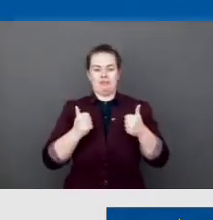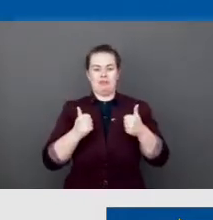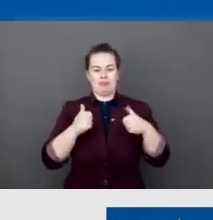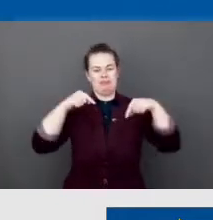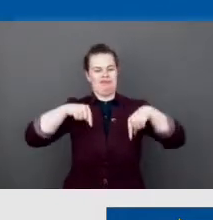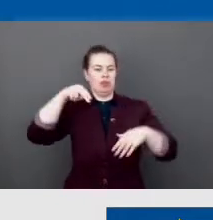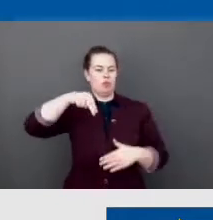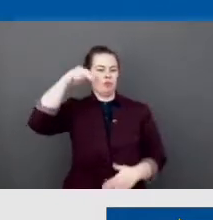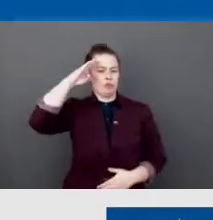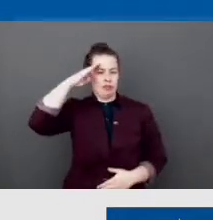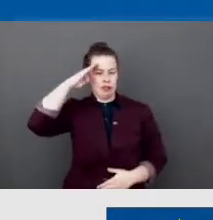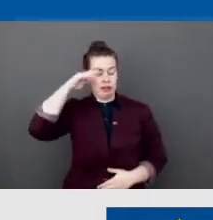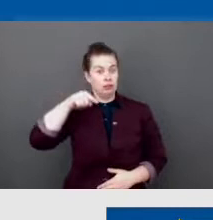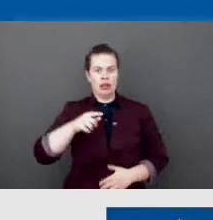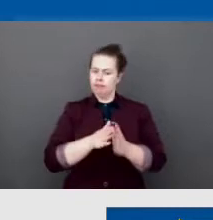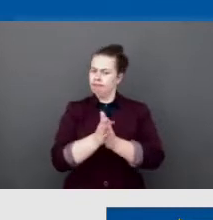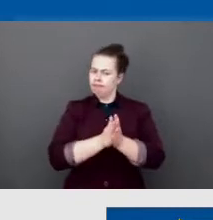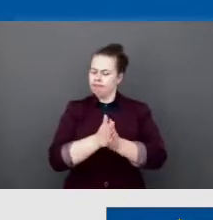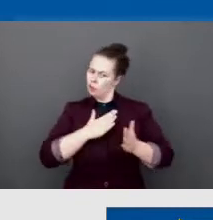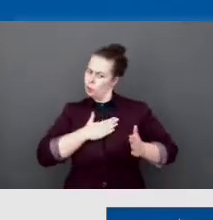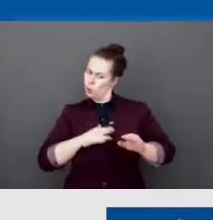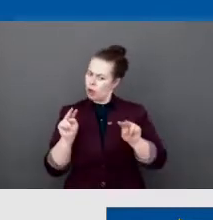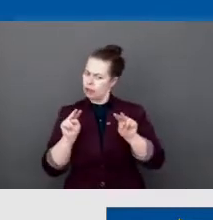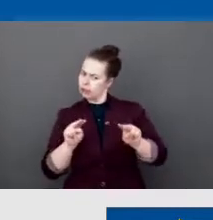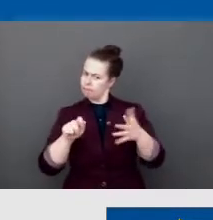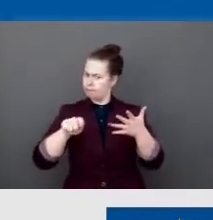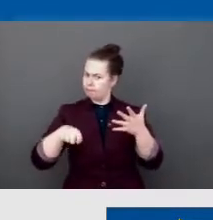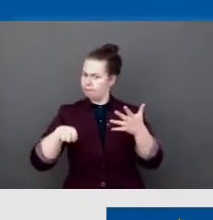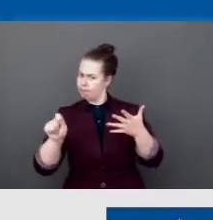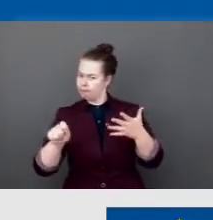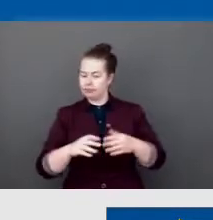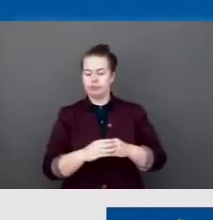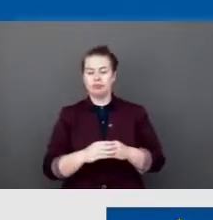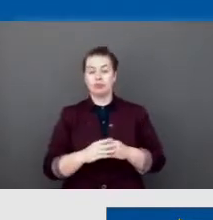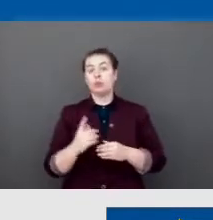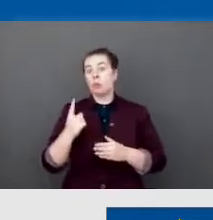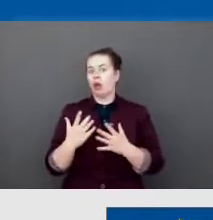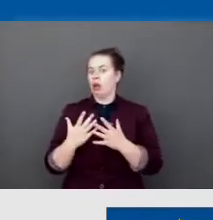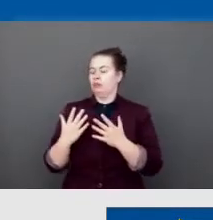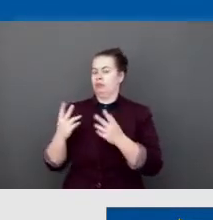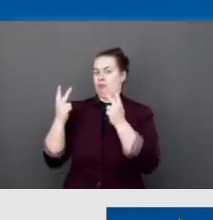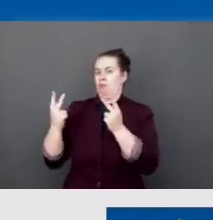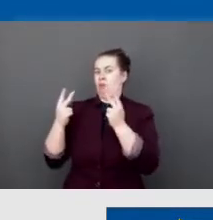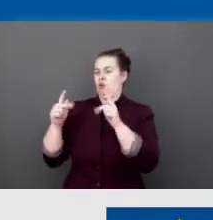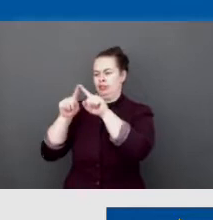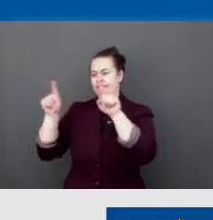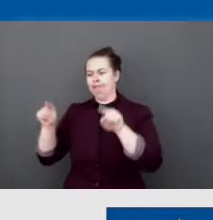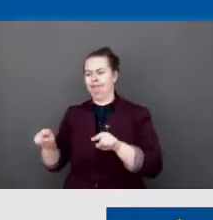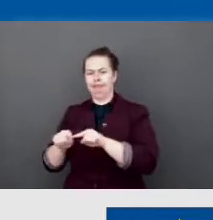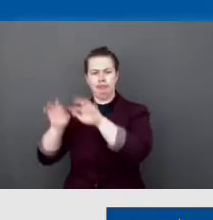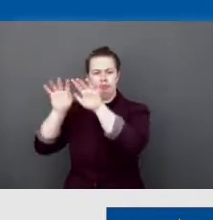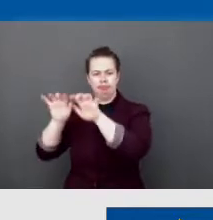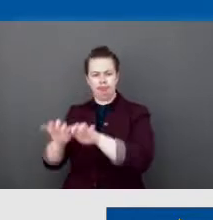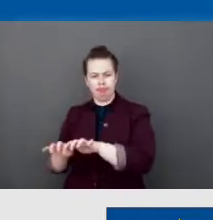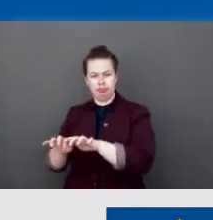Ireland and are very driven towards achieving an integrated care model. In relation to that, a key document is the Ben-Goa